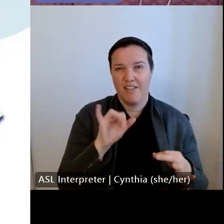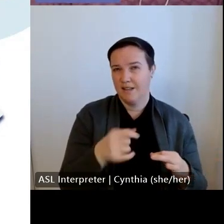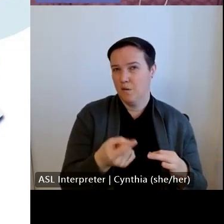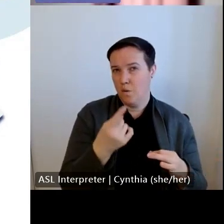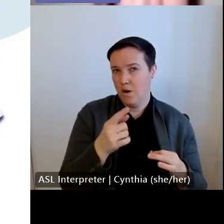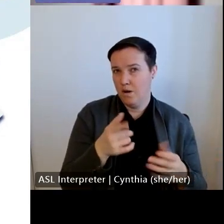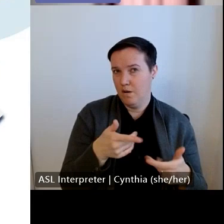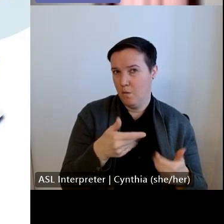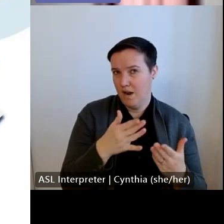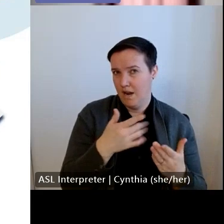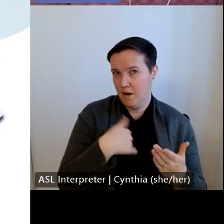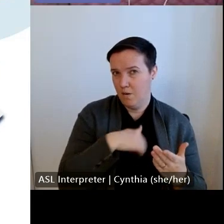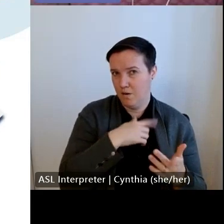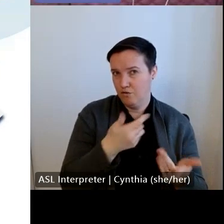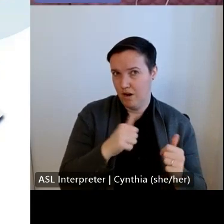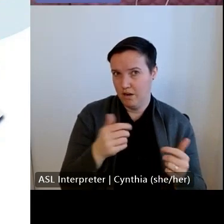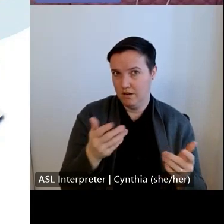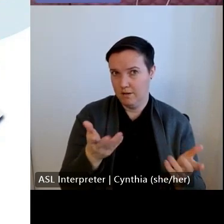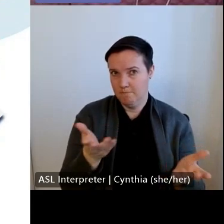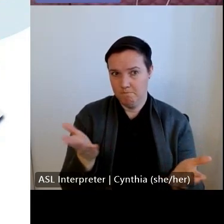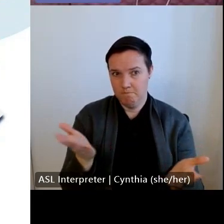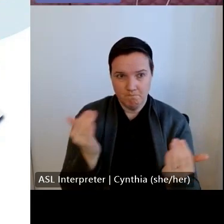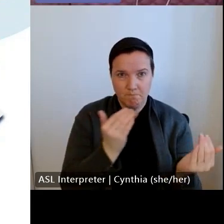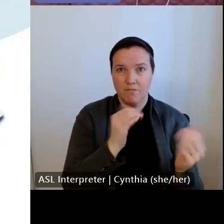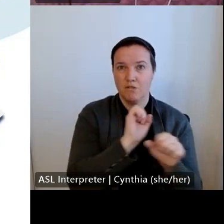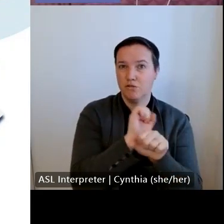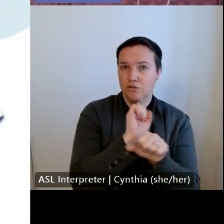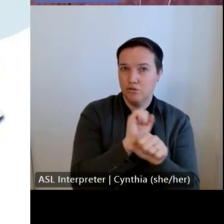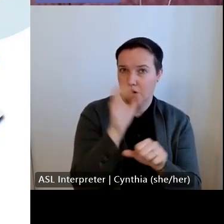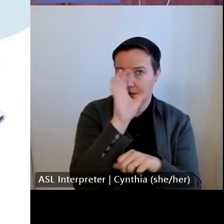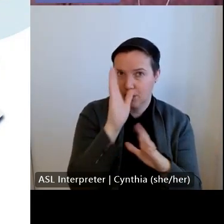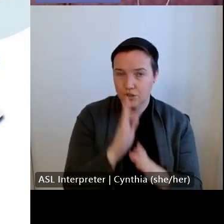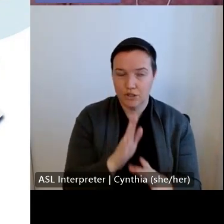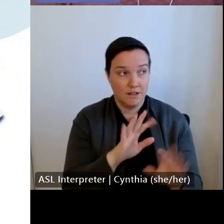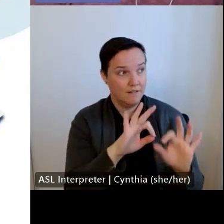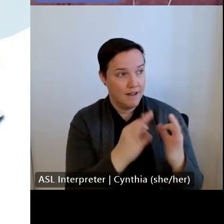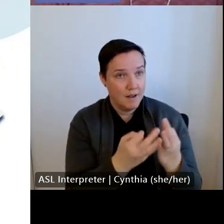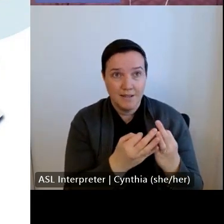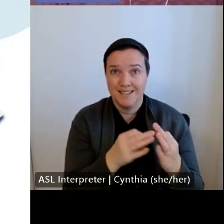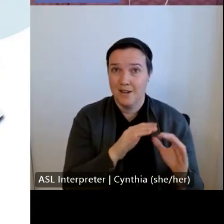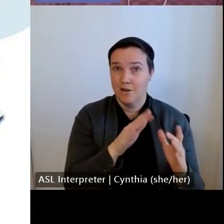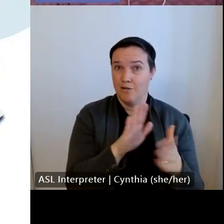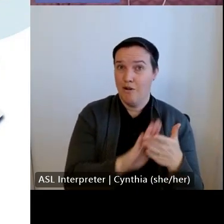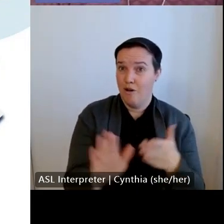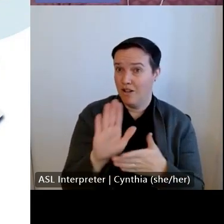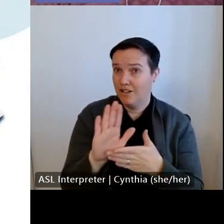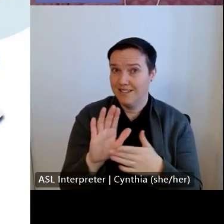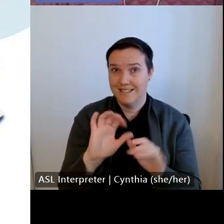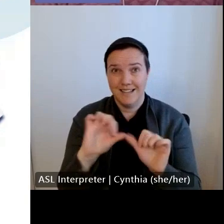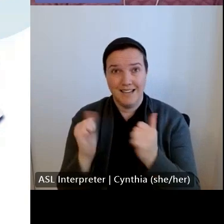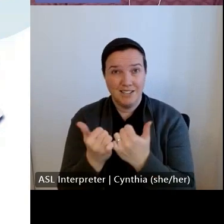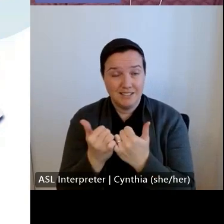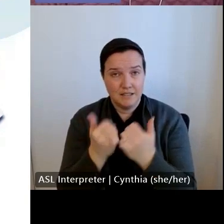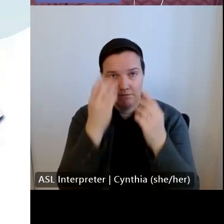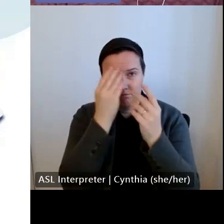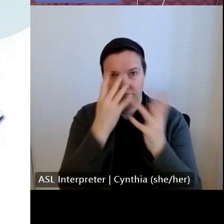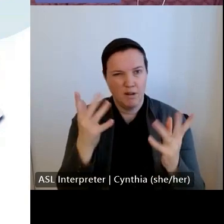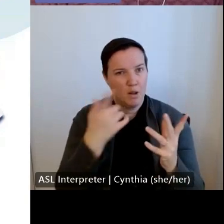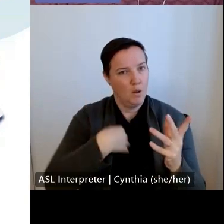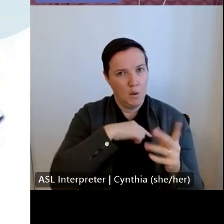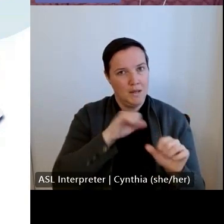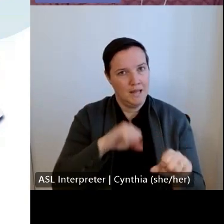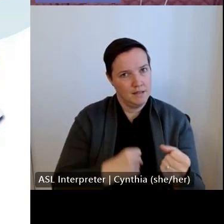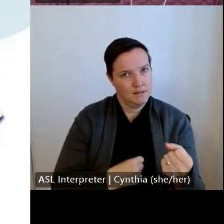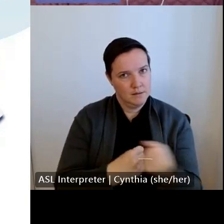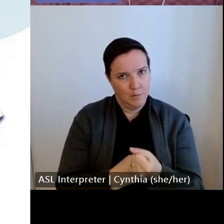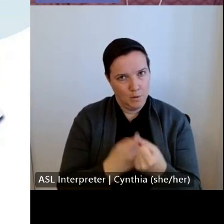seekers, families, colleges, agencies, to let them know that they can be supported along their employment